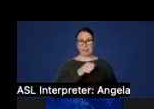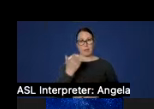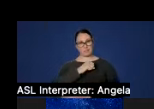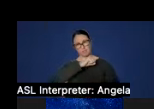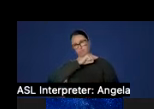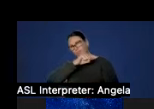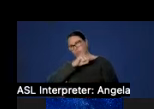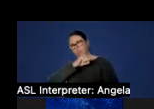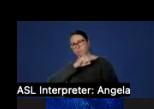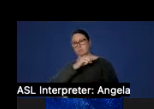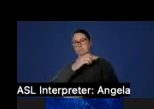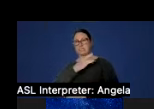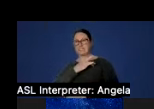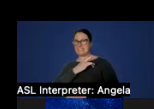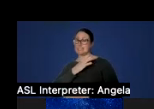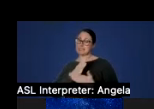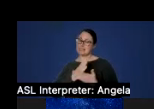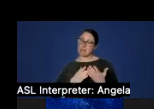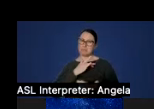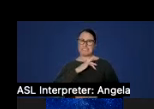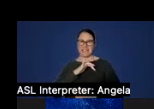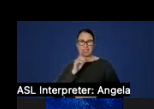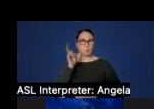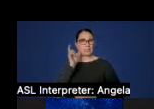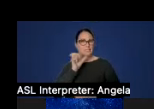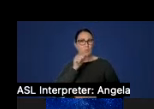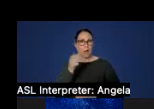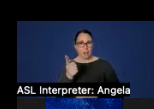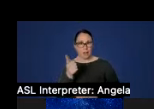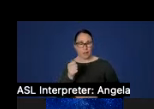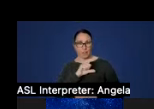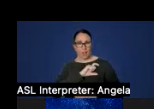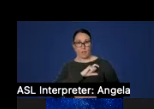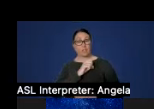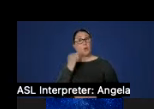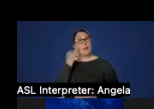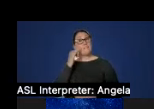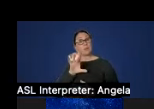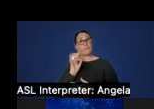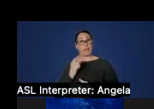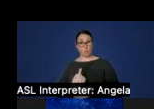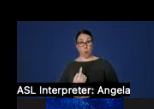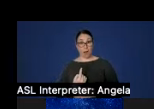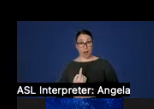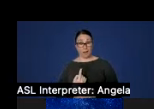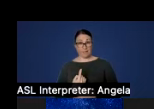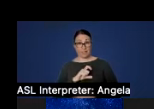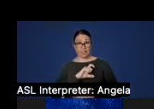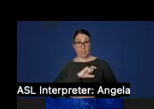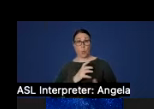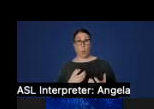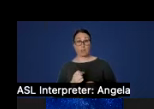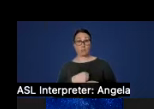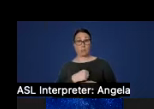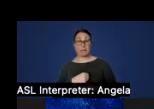tend to listen to other law enforcement. So if you can find a law enforcement officer that's just, you know, really wanting to make changes and as